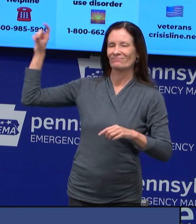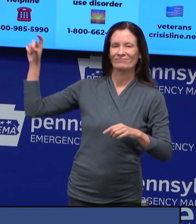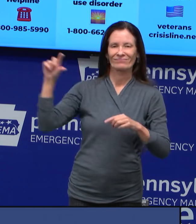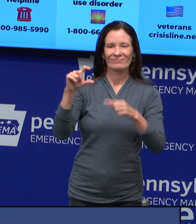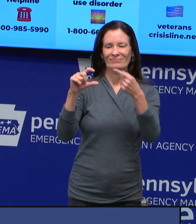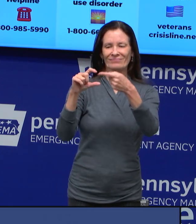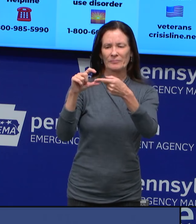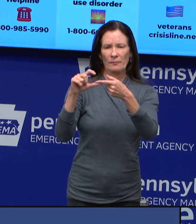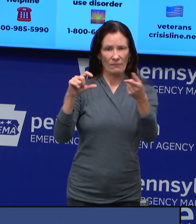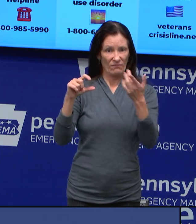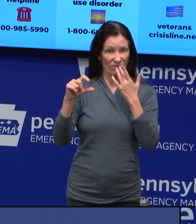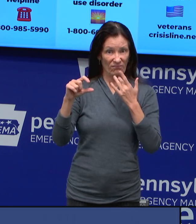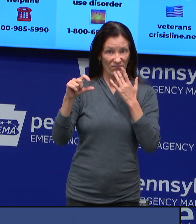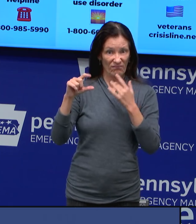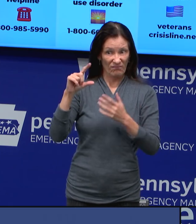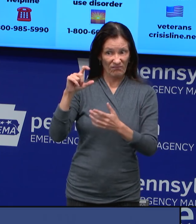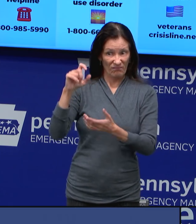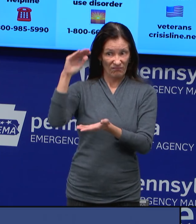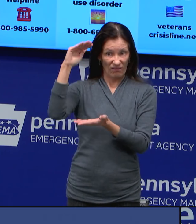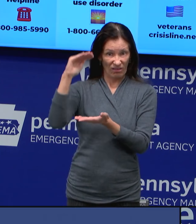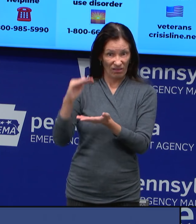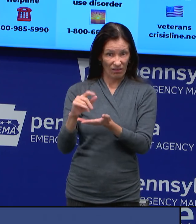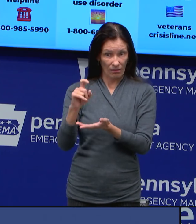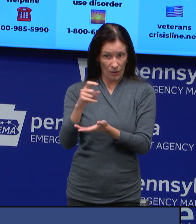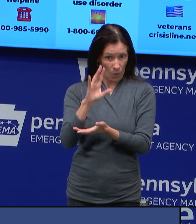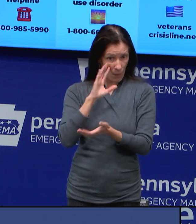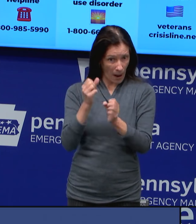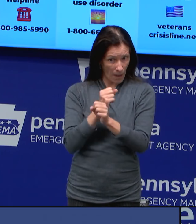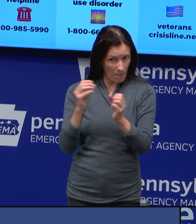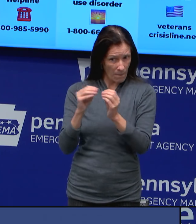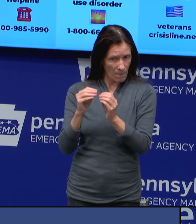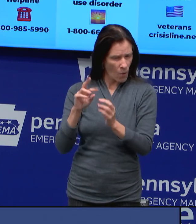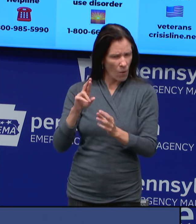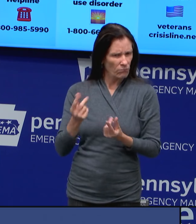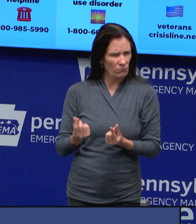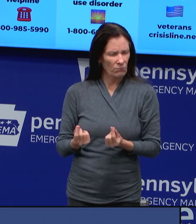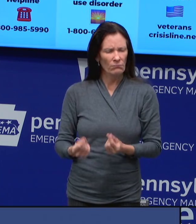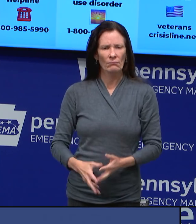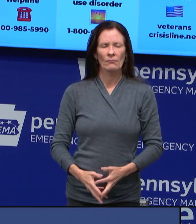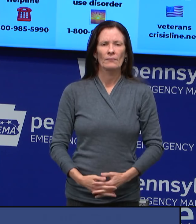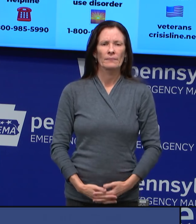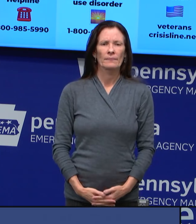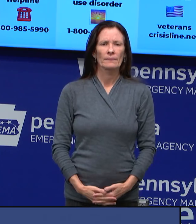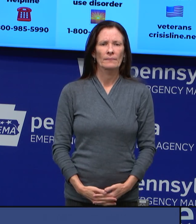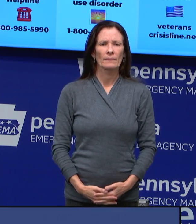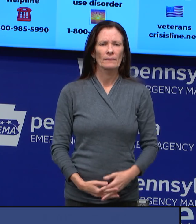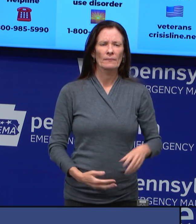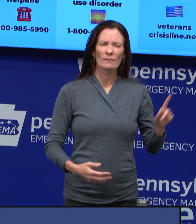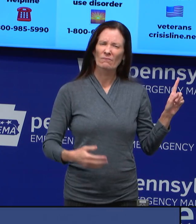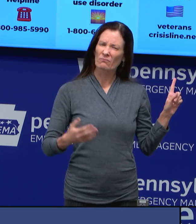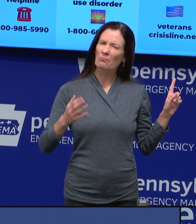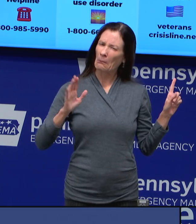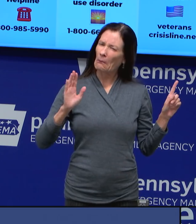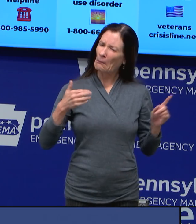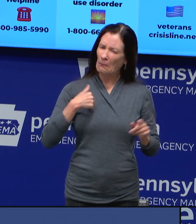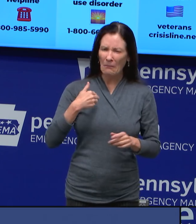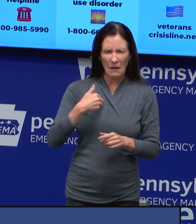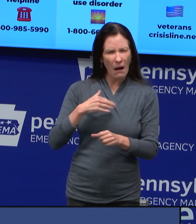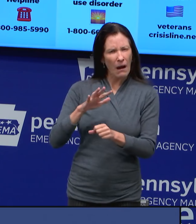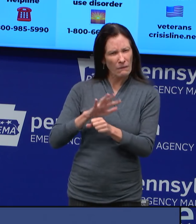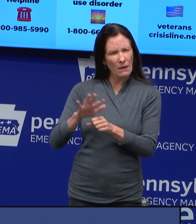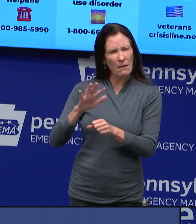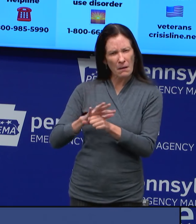somewhat better in terms of our supply of the chemicals and reagents to do testing. That includes the ability to do more testing at